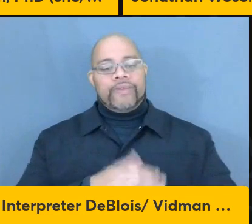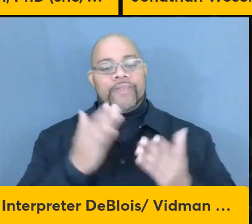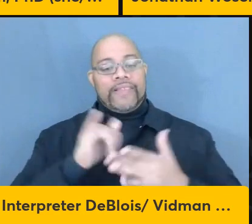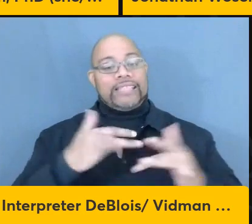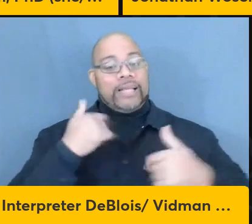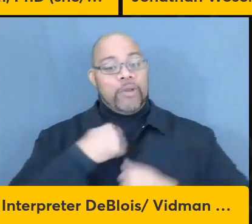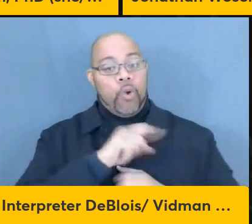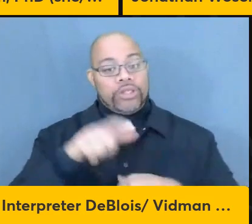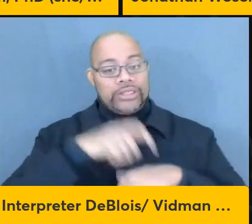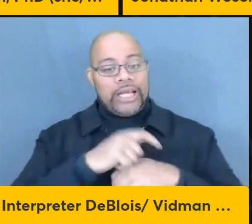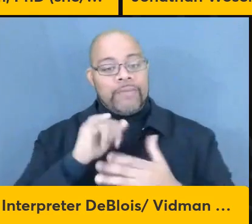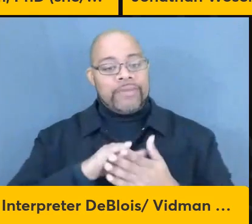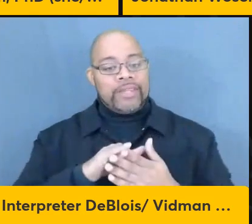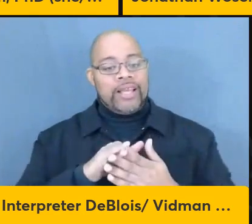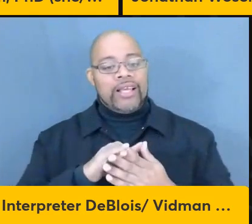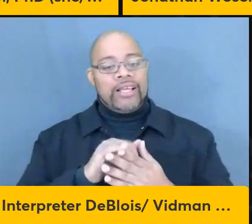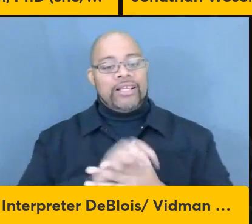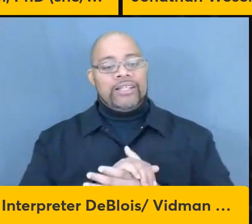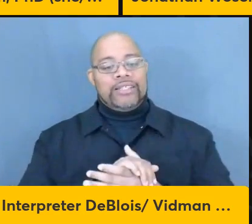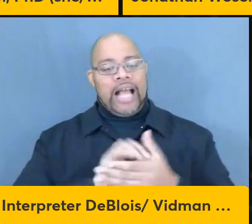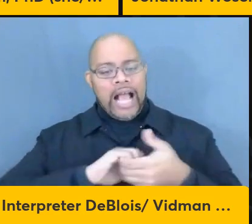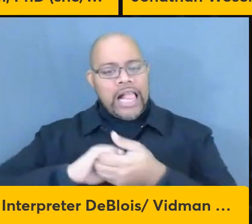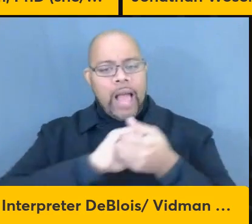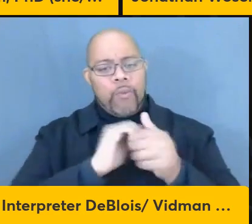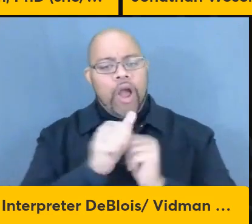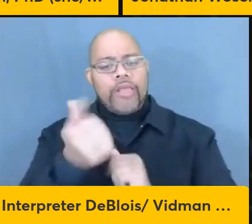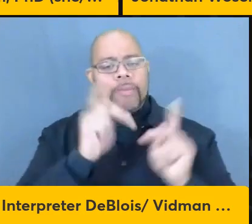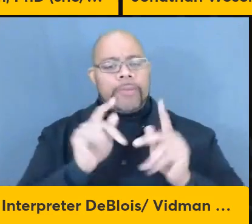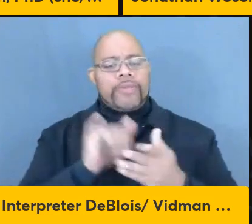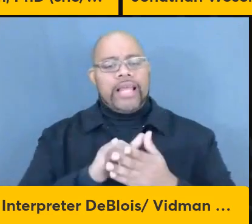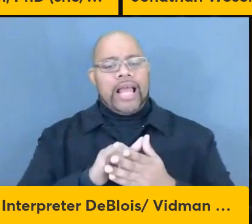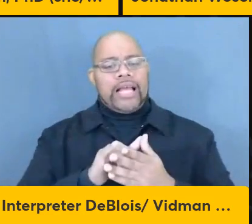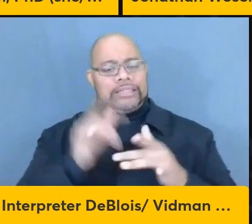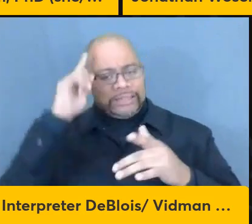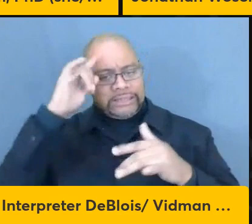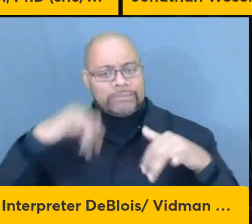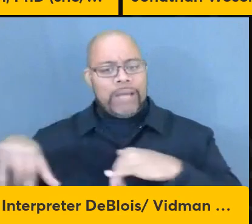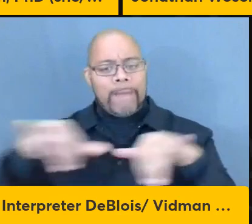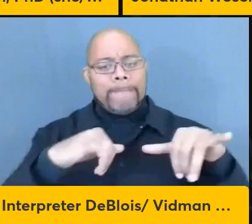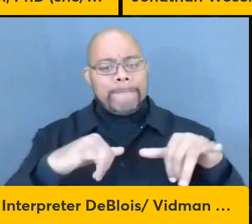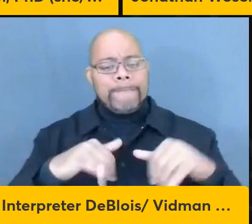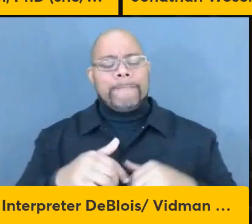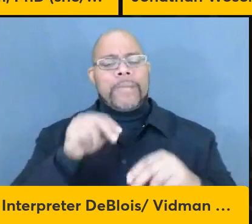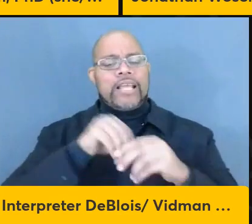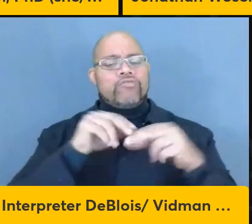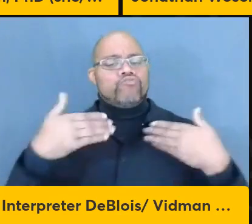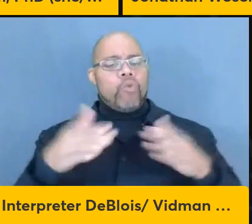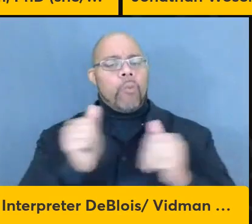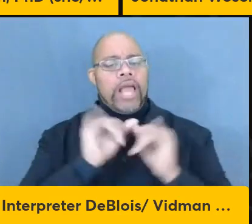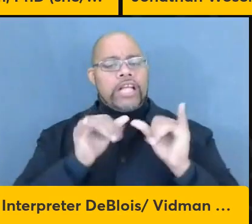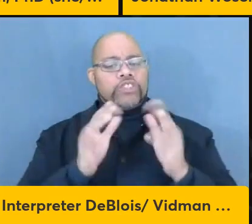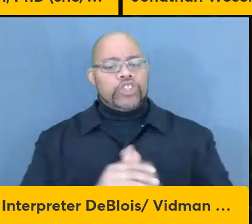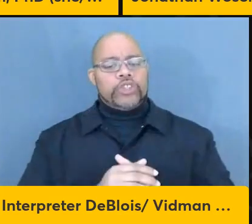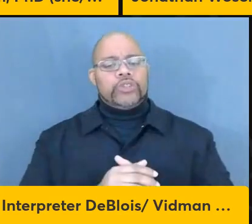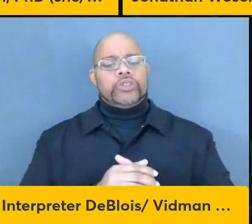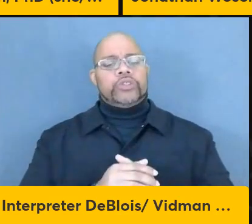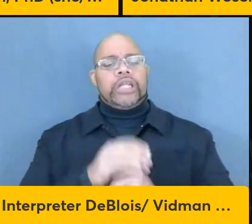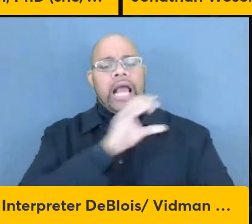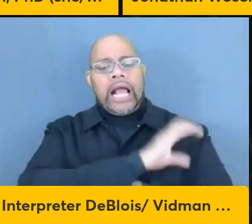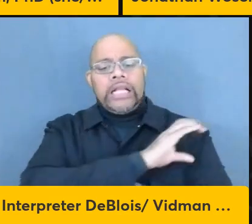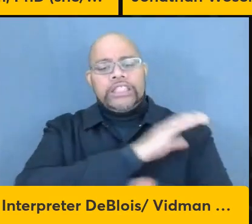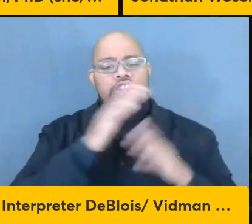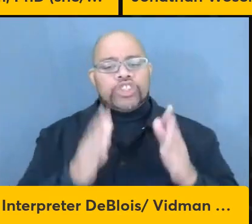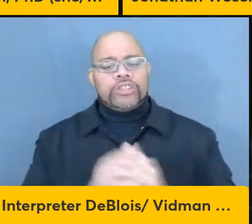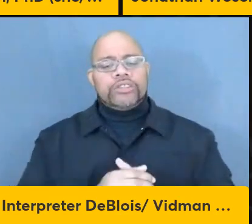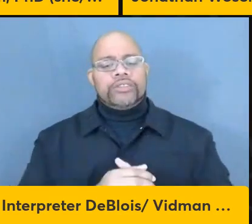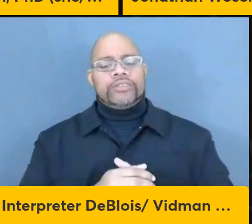excites me all the time is the ideation part, collaborating with other people that are like-minded, sitting in a room with engineers and clinicians and